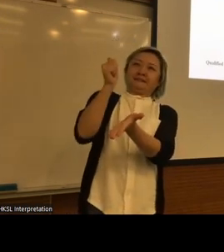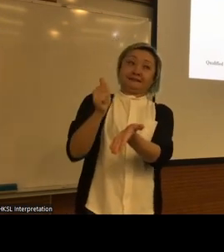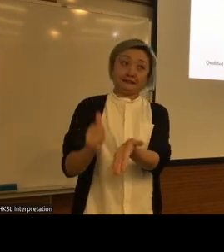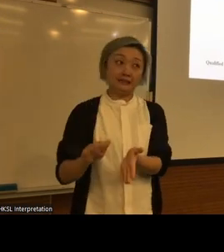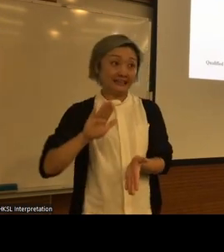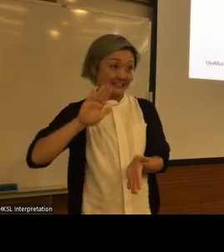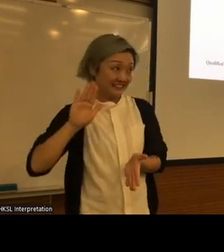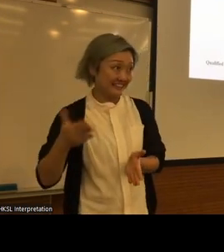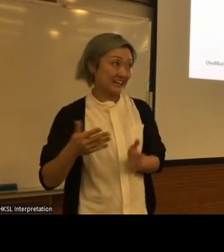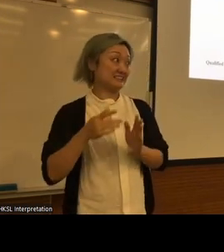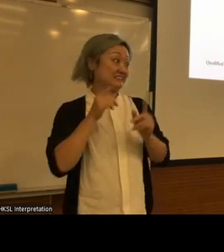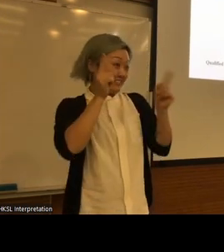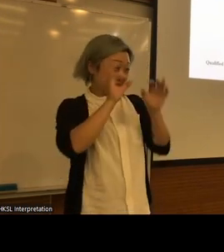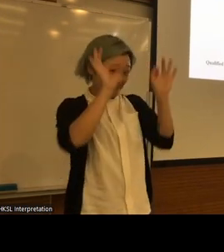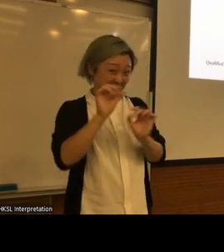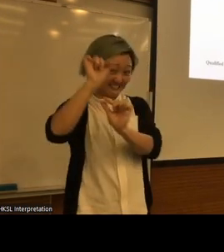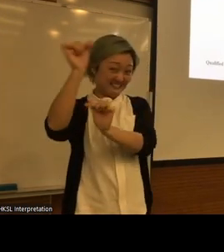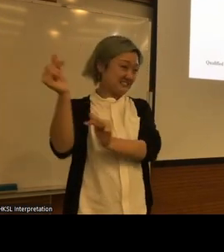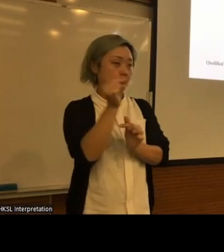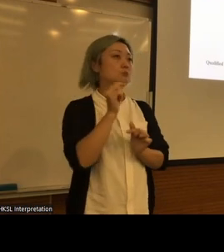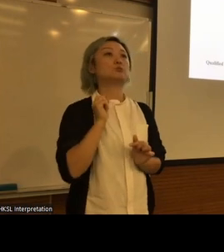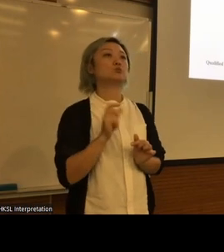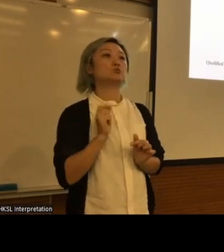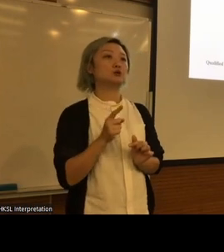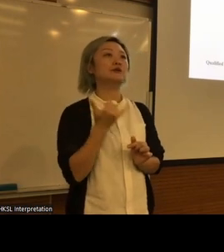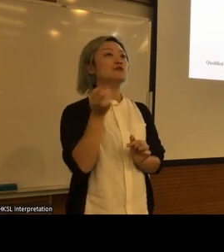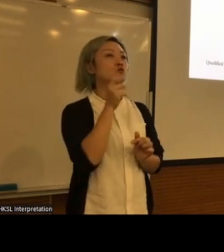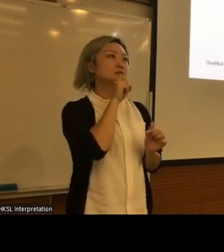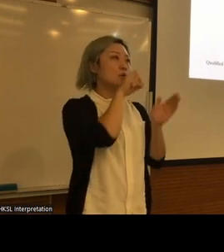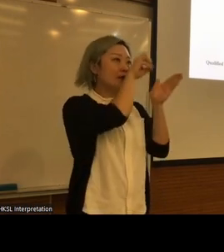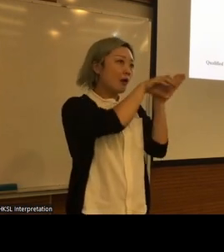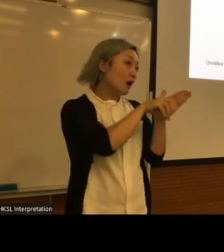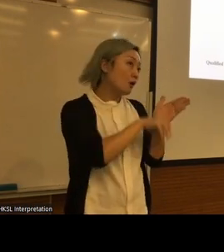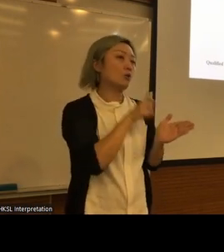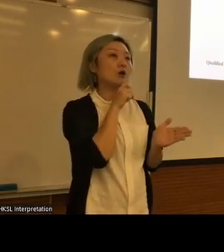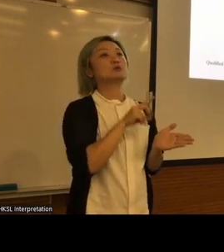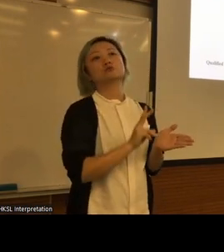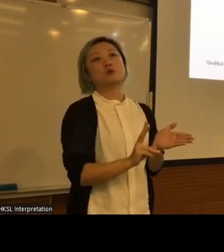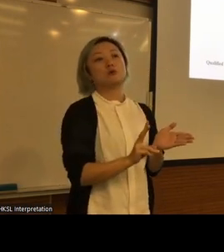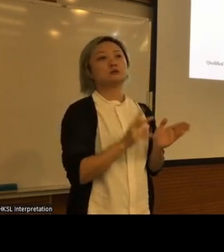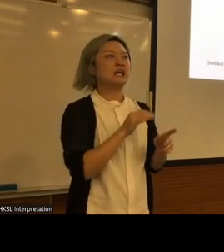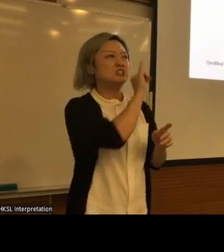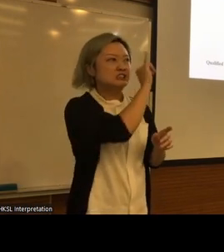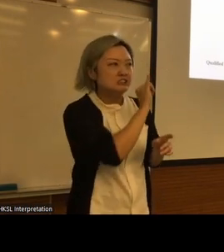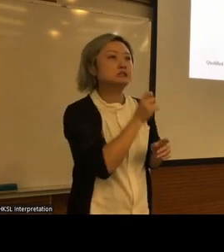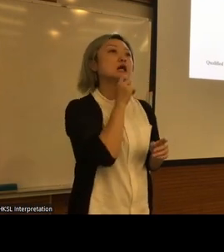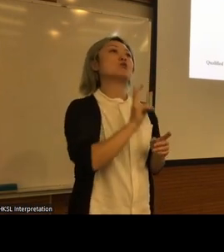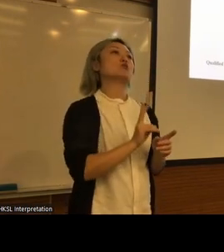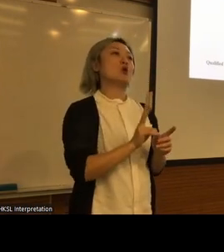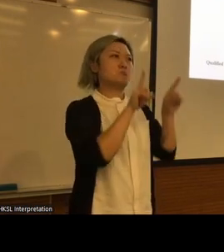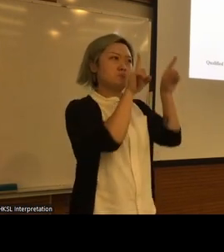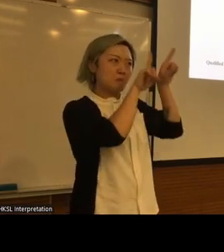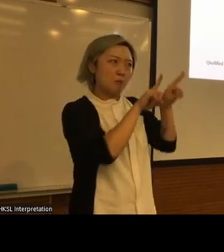not produce flawless renditions in terms of accuracy